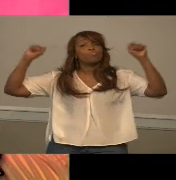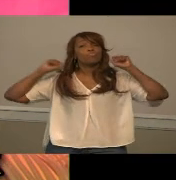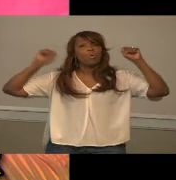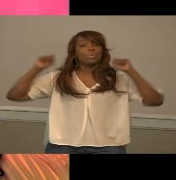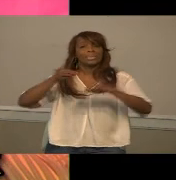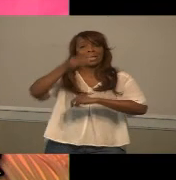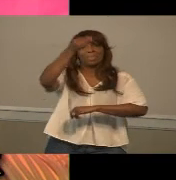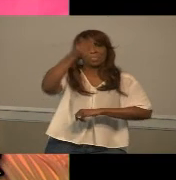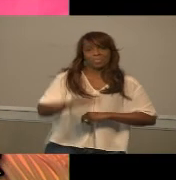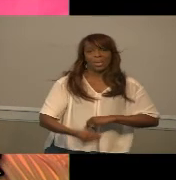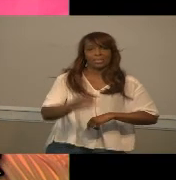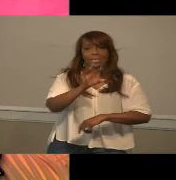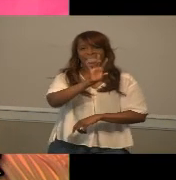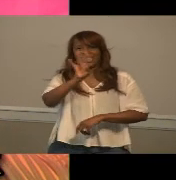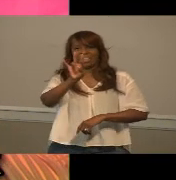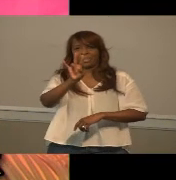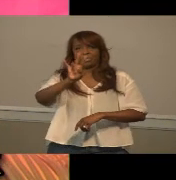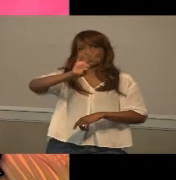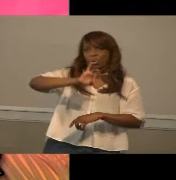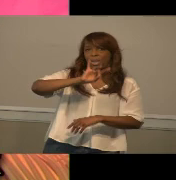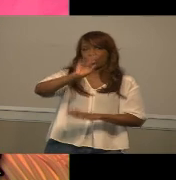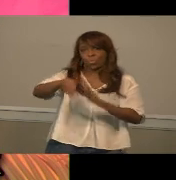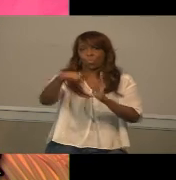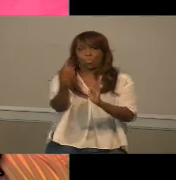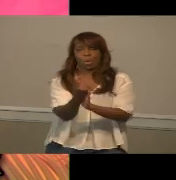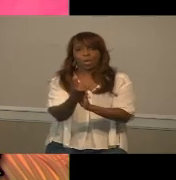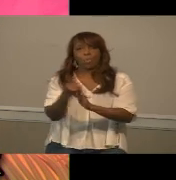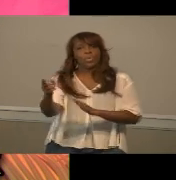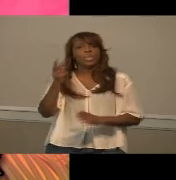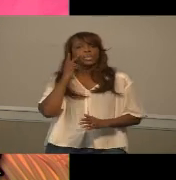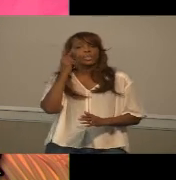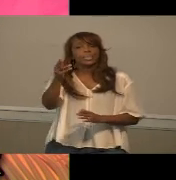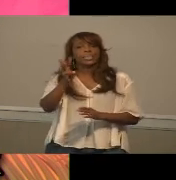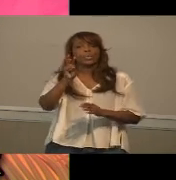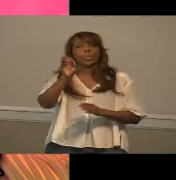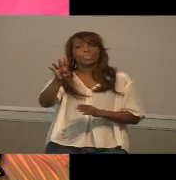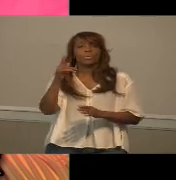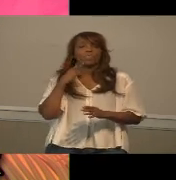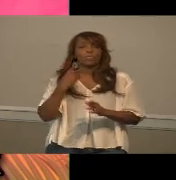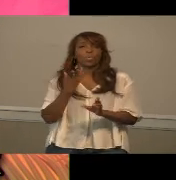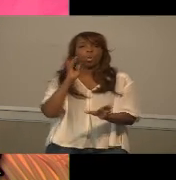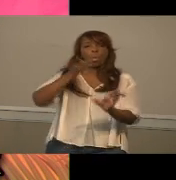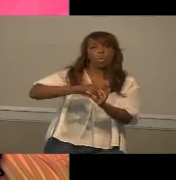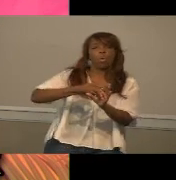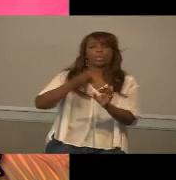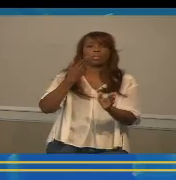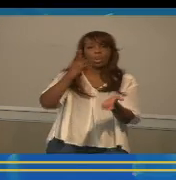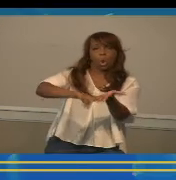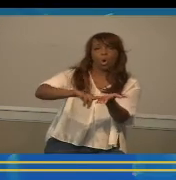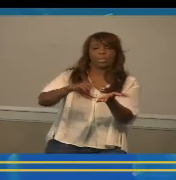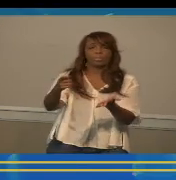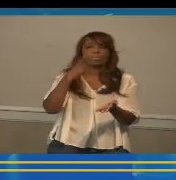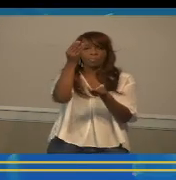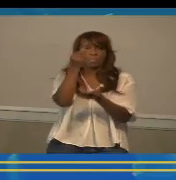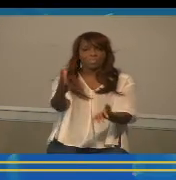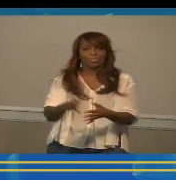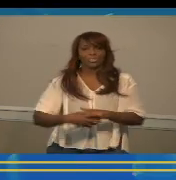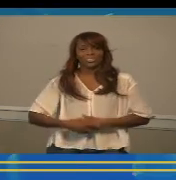every Monday from 7 p.m. to 8 p.m. See the website for login information.